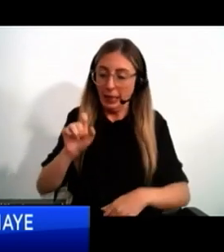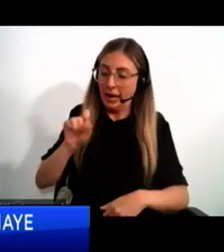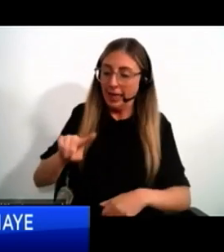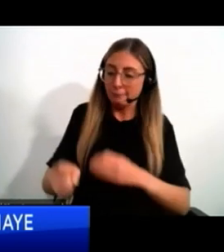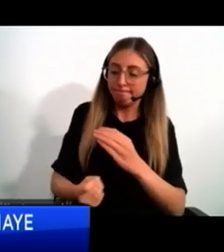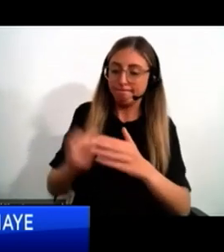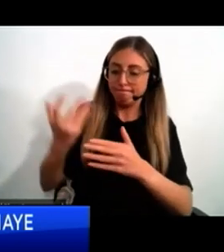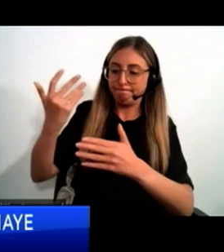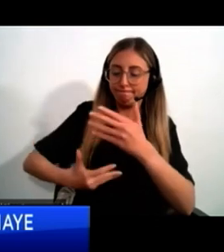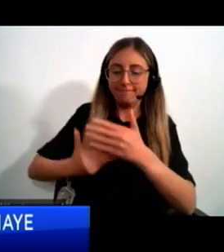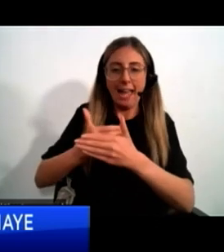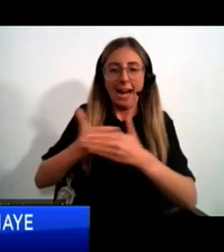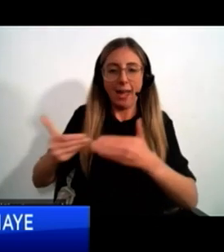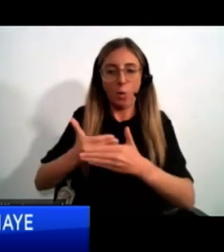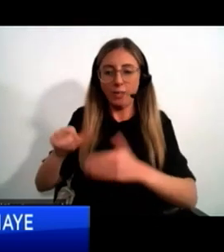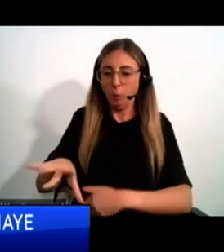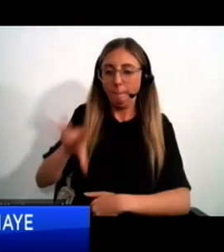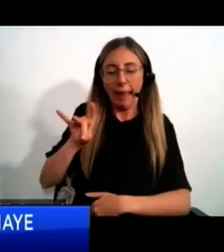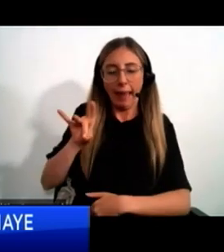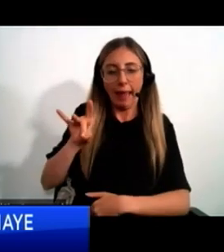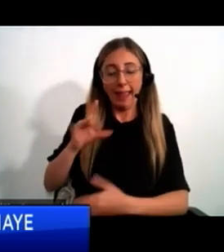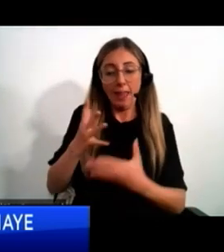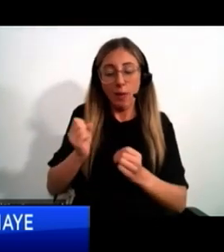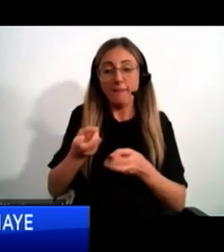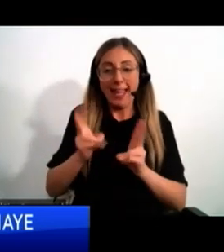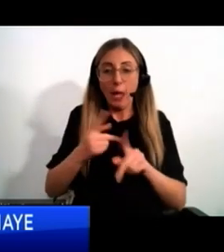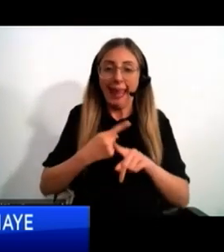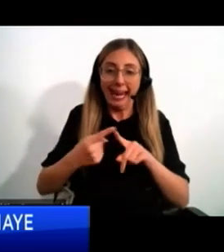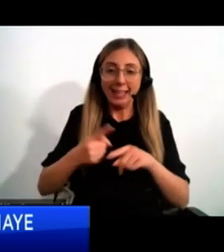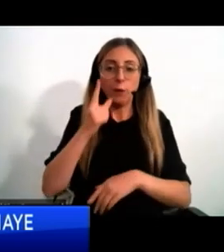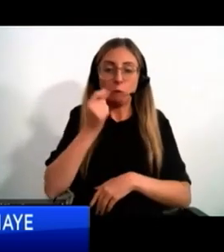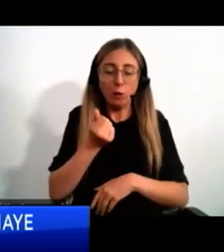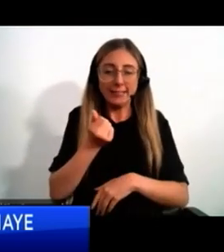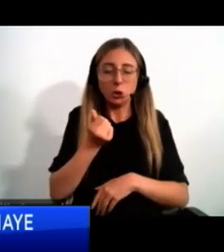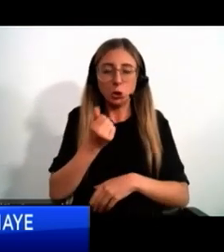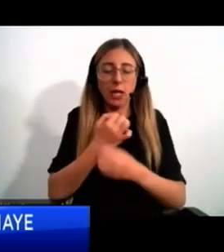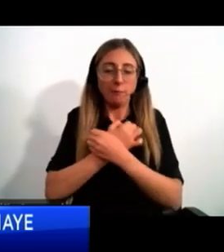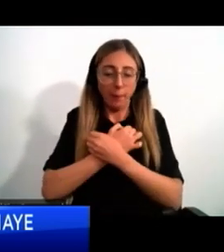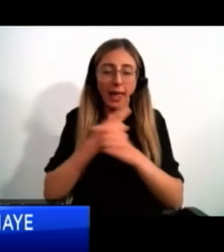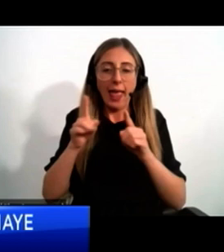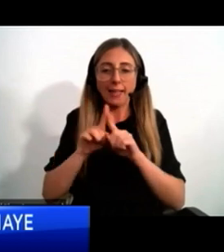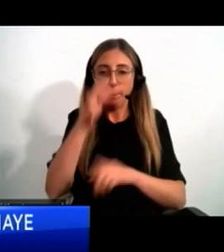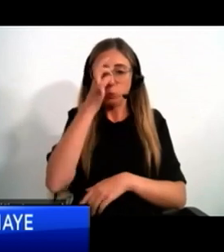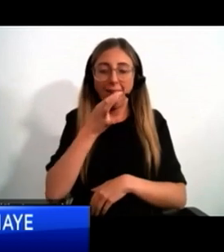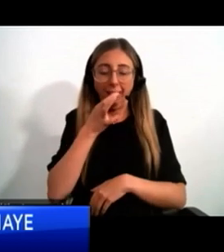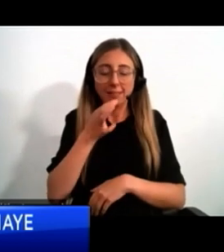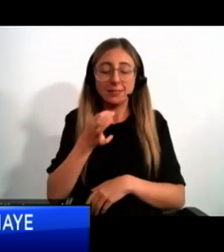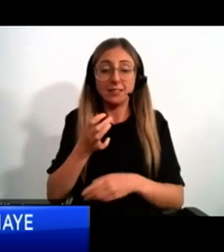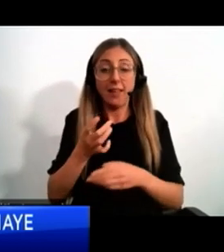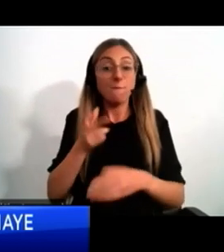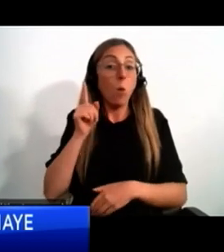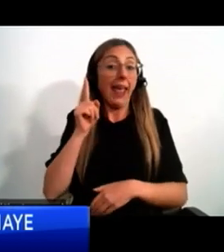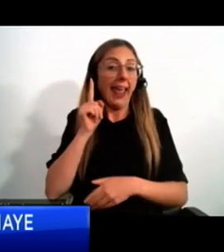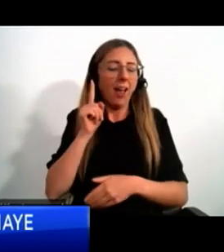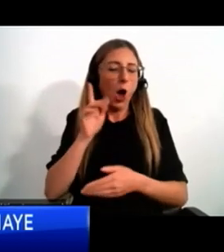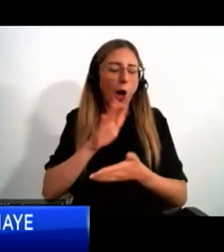click on whichever language of your choice. We have interpretation in English, French, Arabic, and Portuguese. And for the hearing